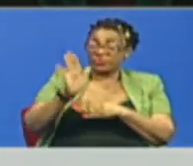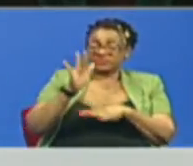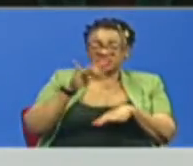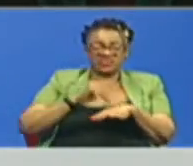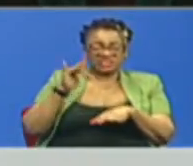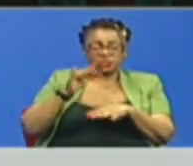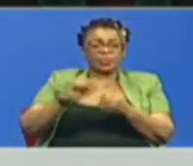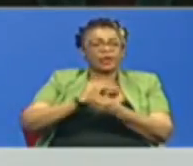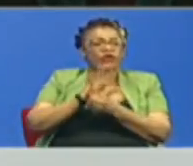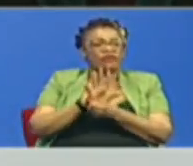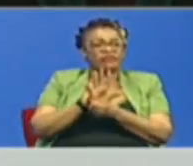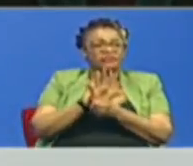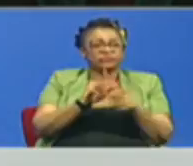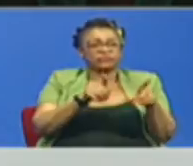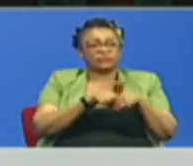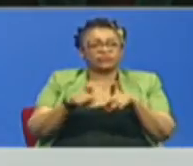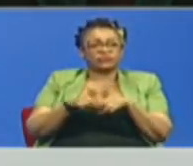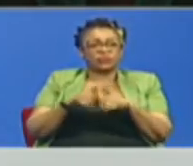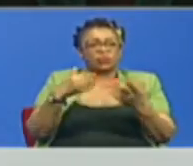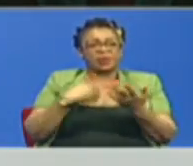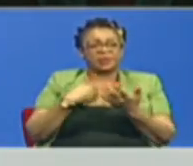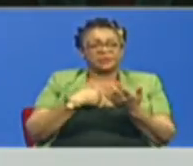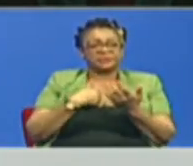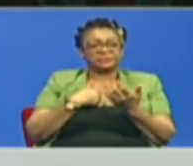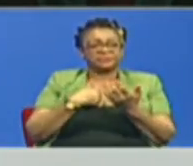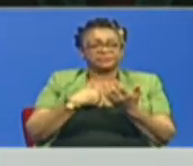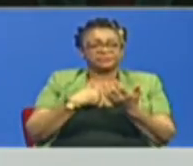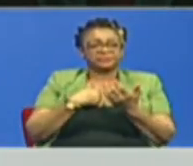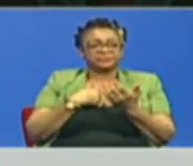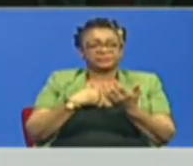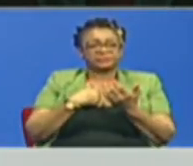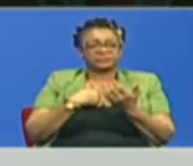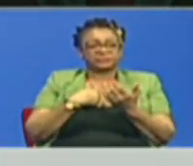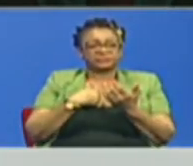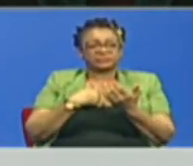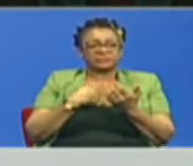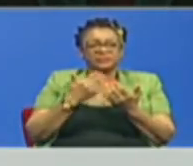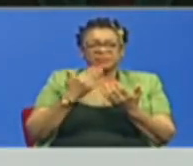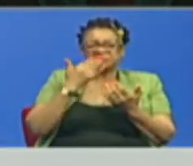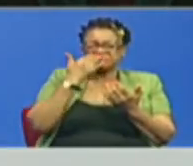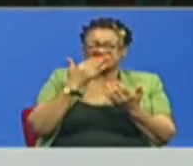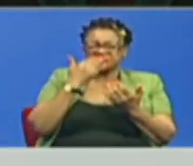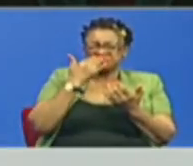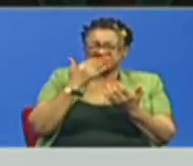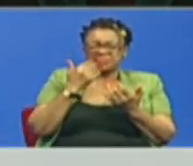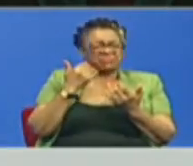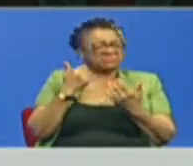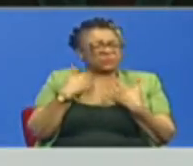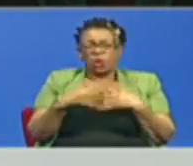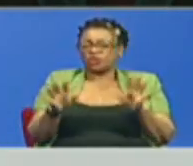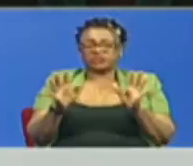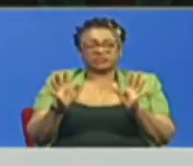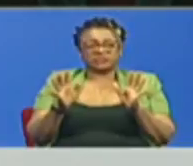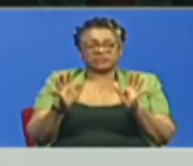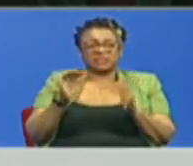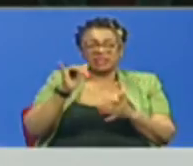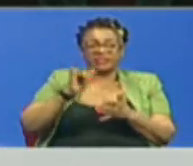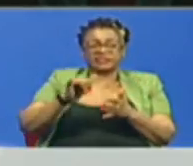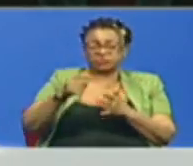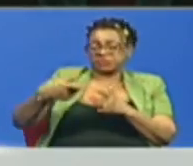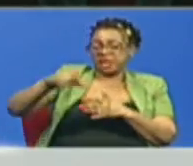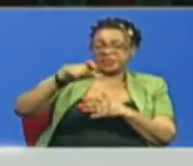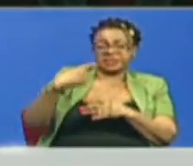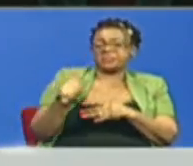COVID-19 also had a loss of taste or smell. Now, this symptom was added to the list just the other